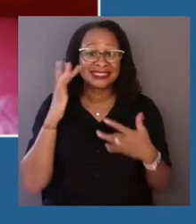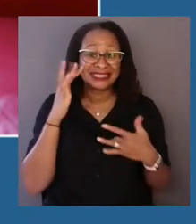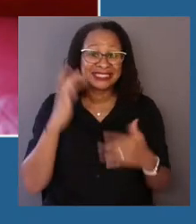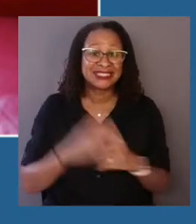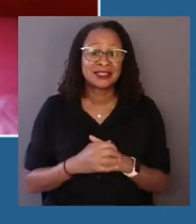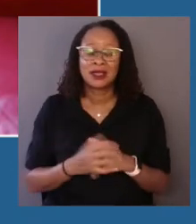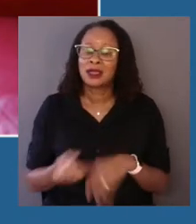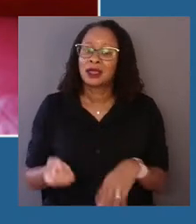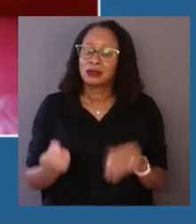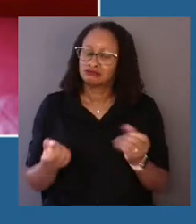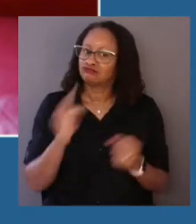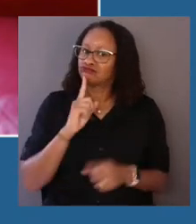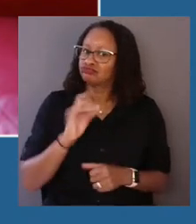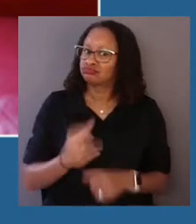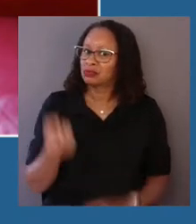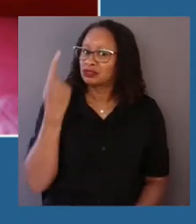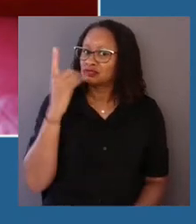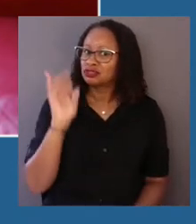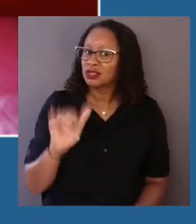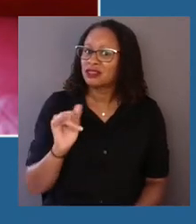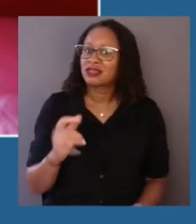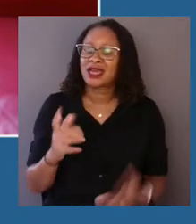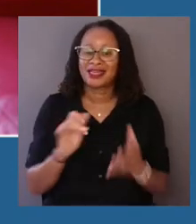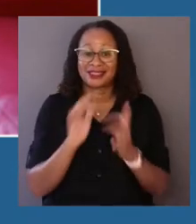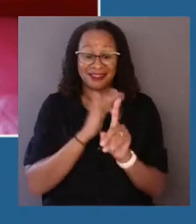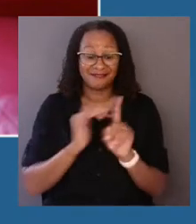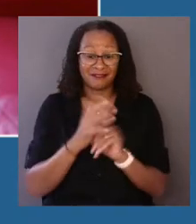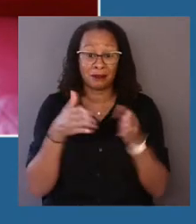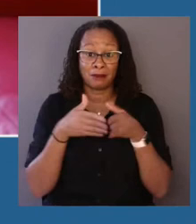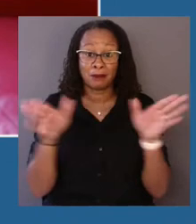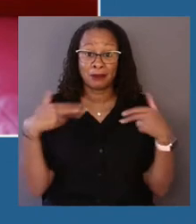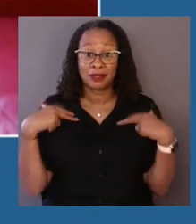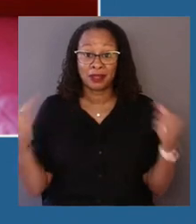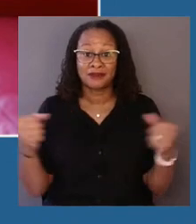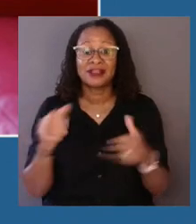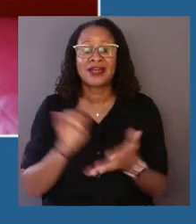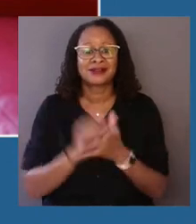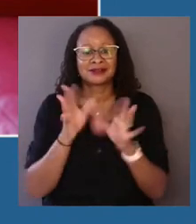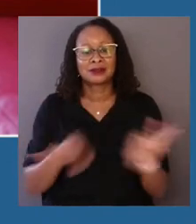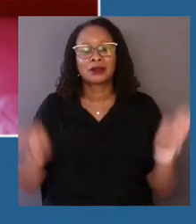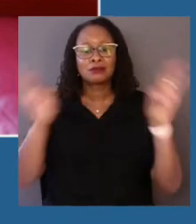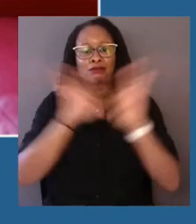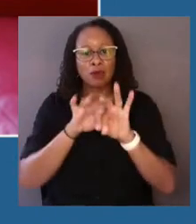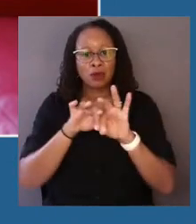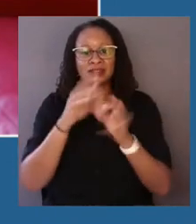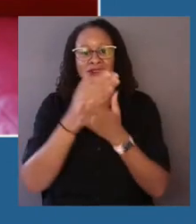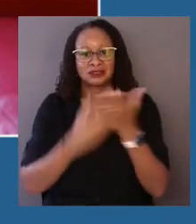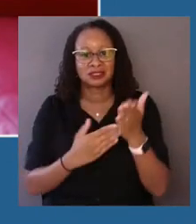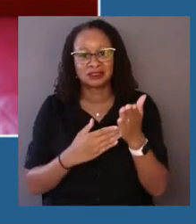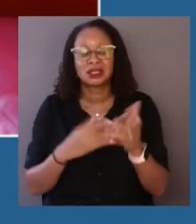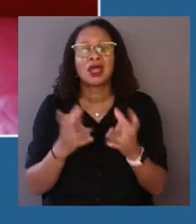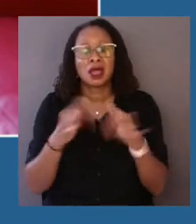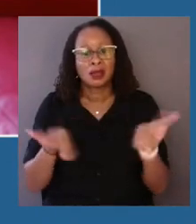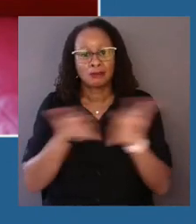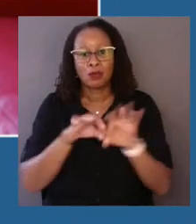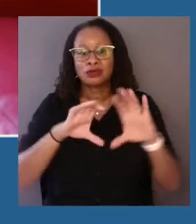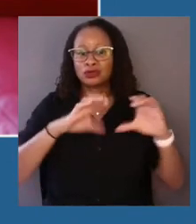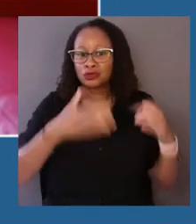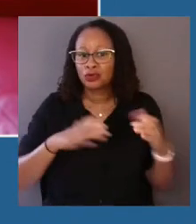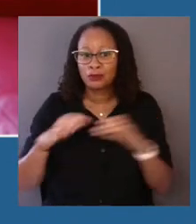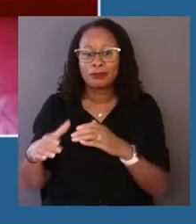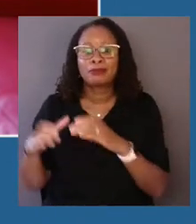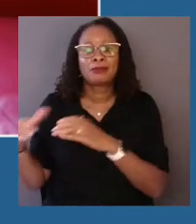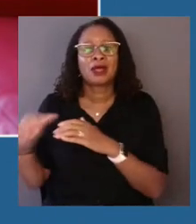understanding that the environmental public health is an important sector, an important group of